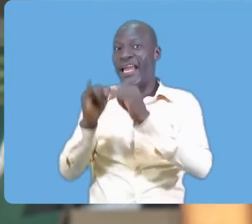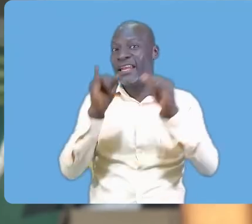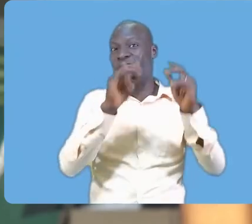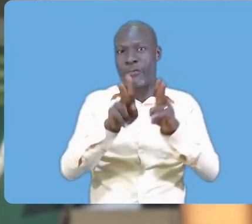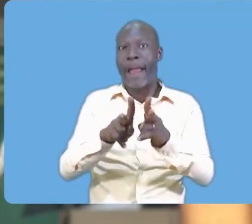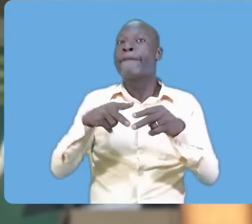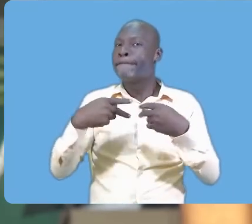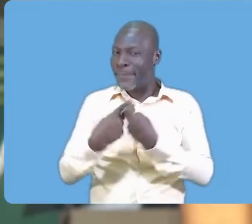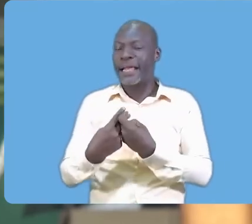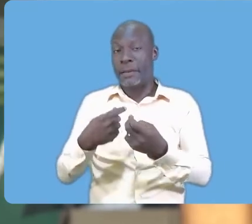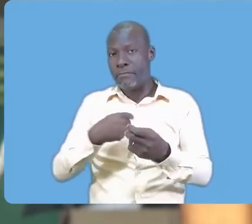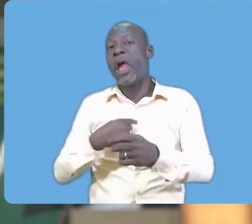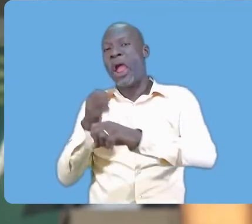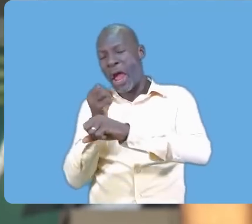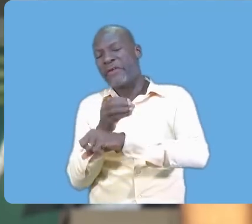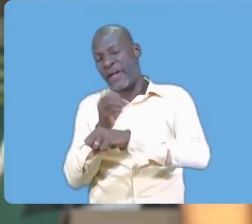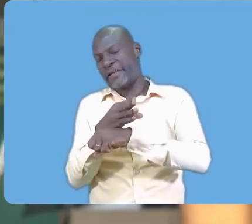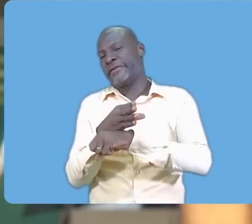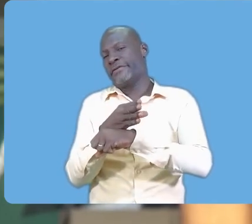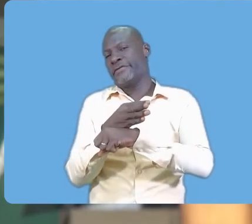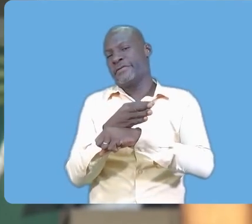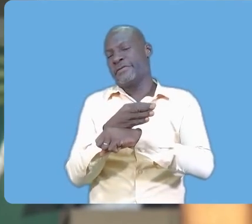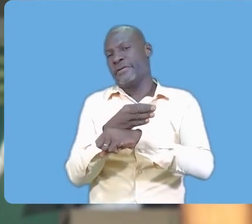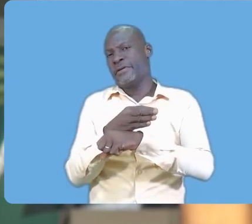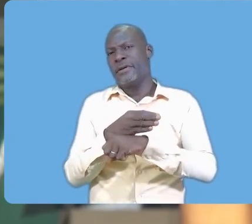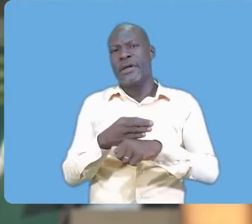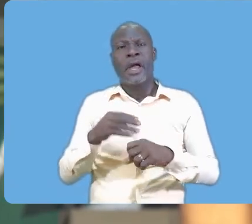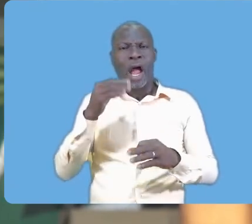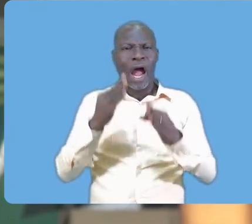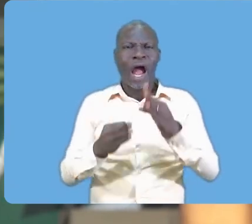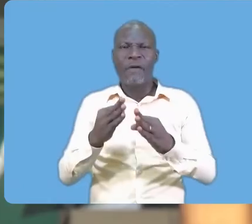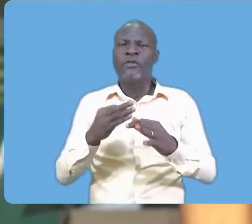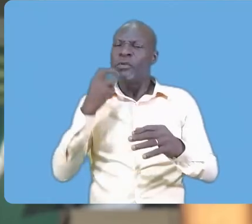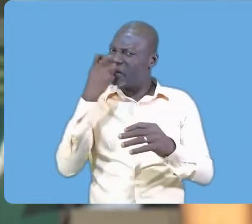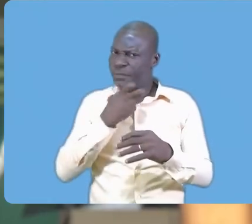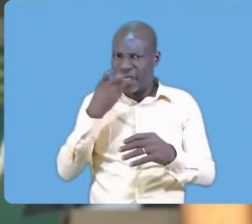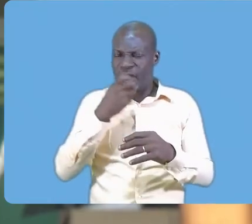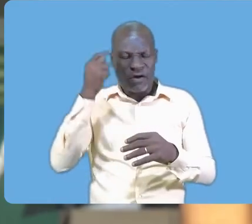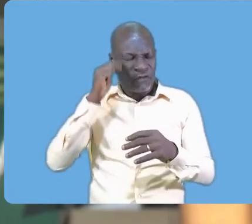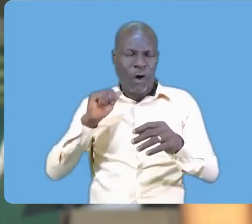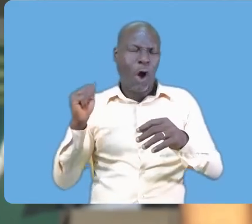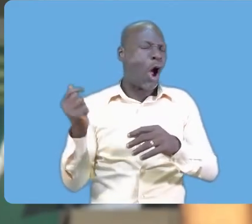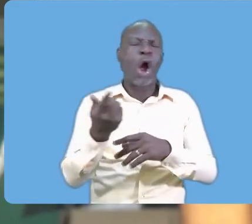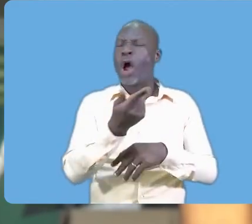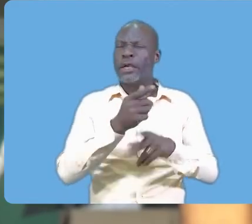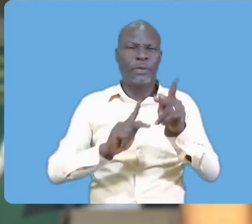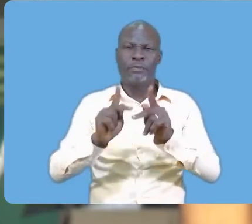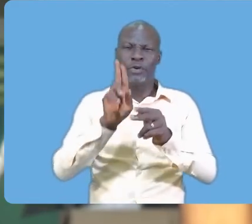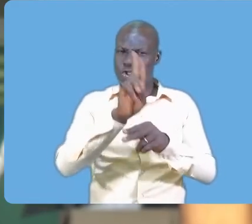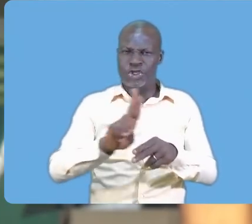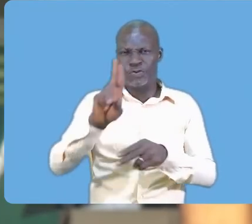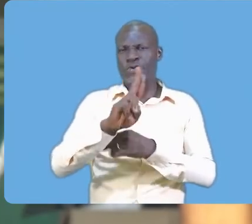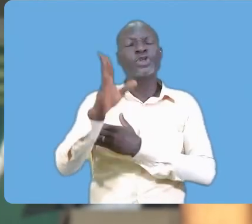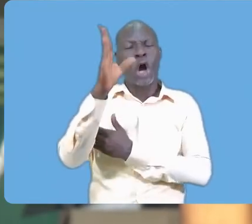ayo osempakani a woka onyame asem a okasa de kire nipa nyina a Owusu onyankopon